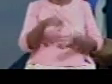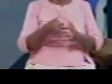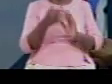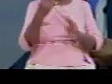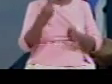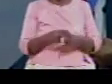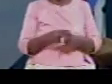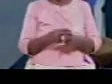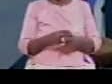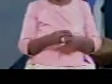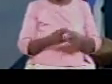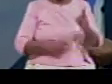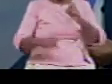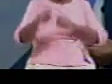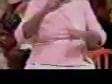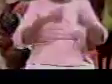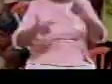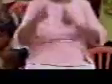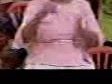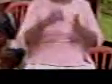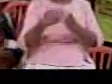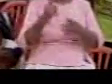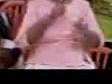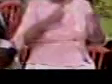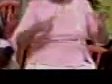Say, the Lord will visit me today.